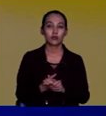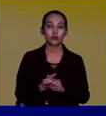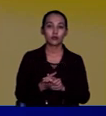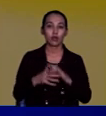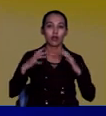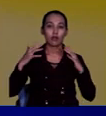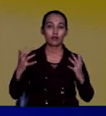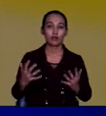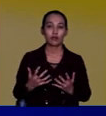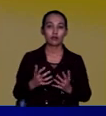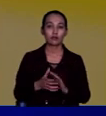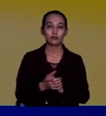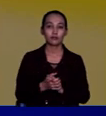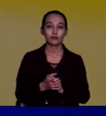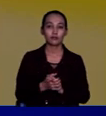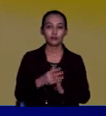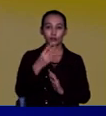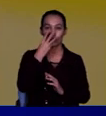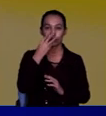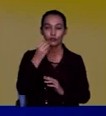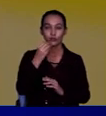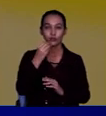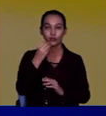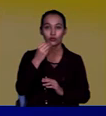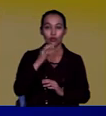Yungi igna. Burni tugma,